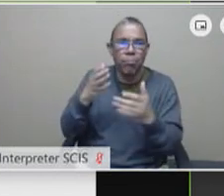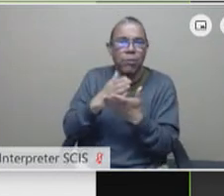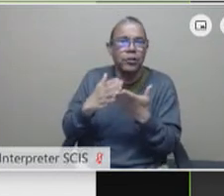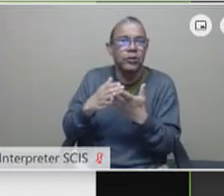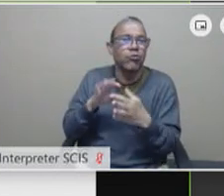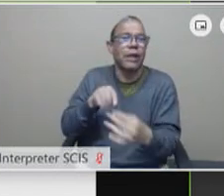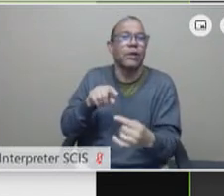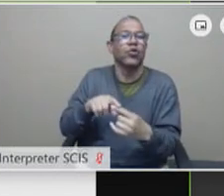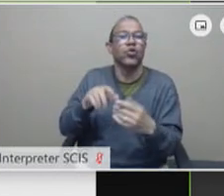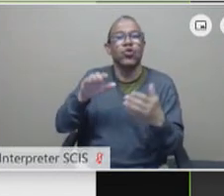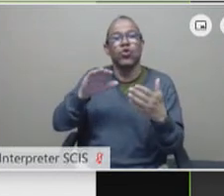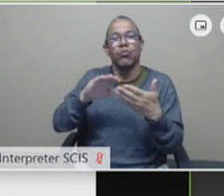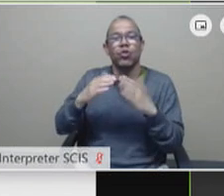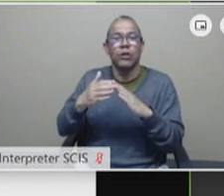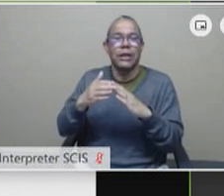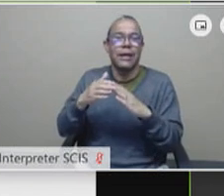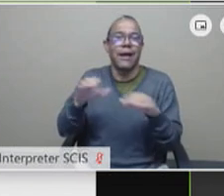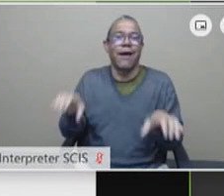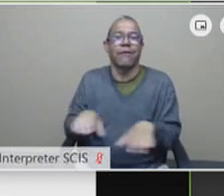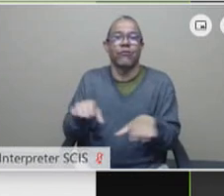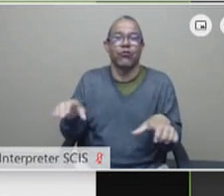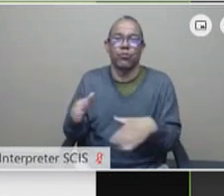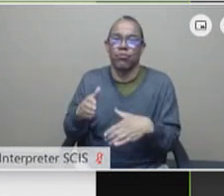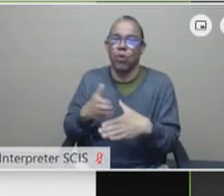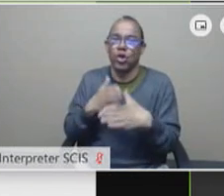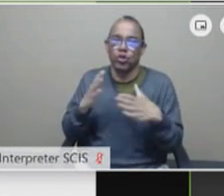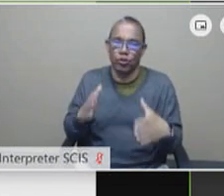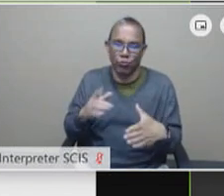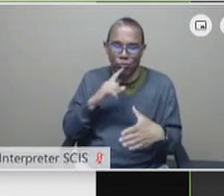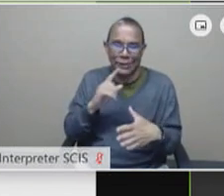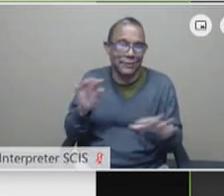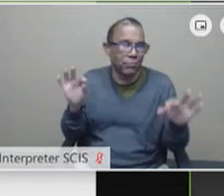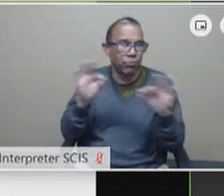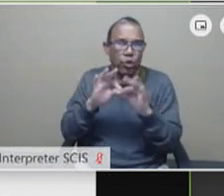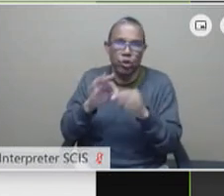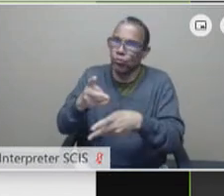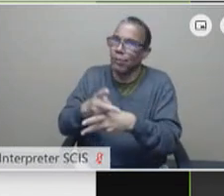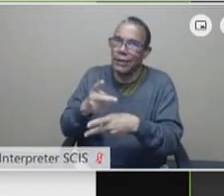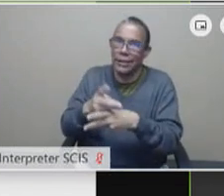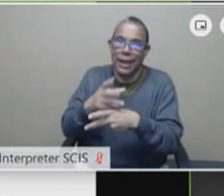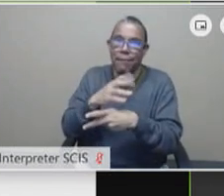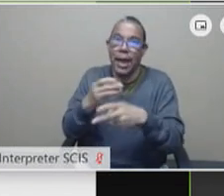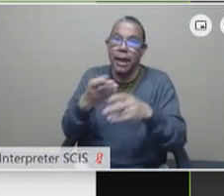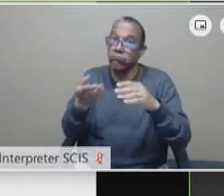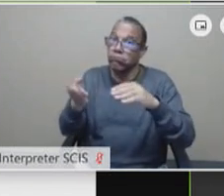to maintain, if not expand, that agency. Thank you all, and be safe.